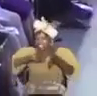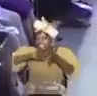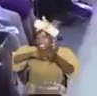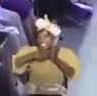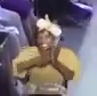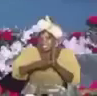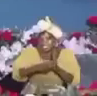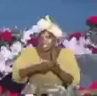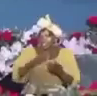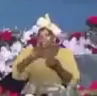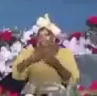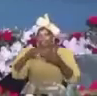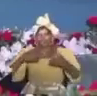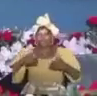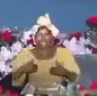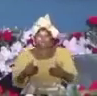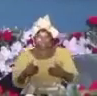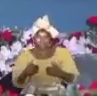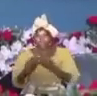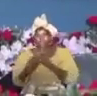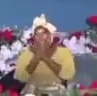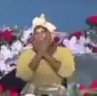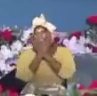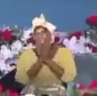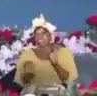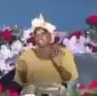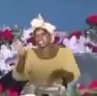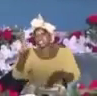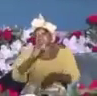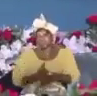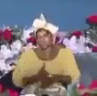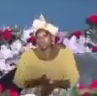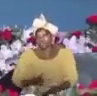exerting dominion over situations and circumstances,